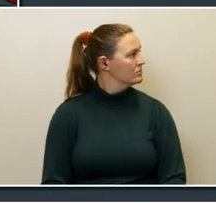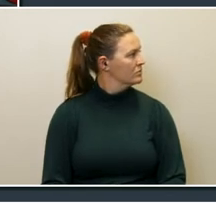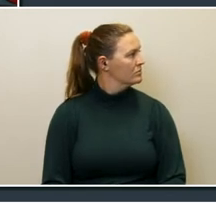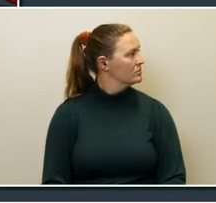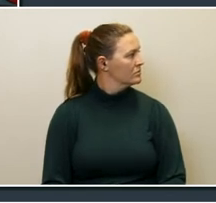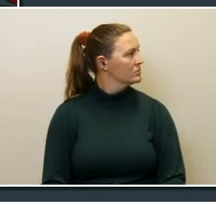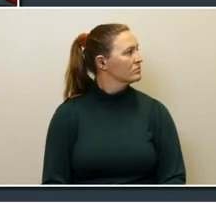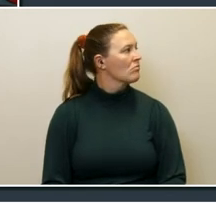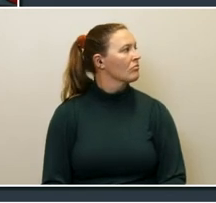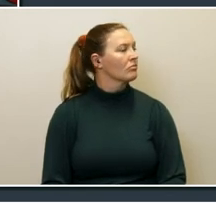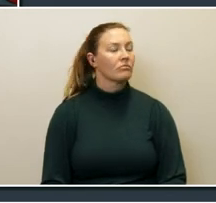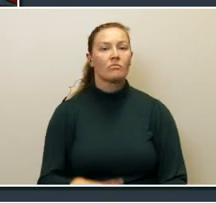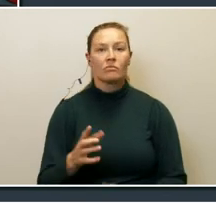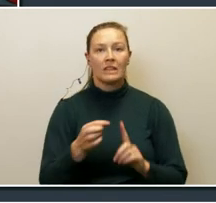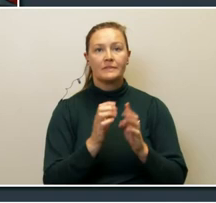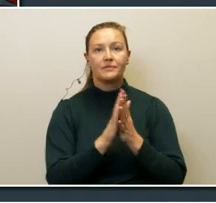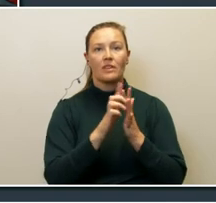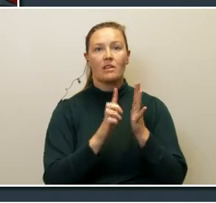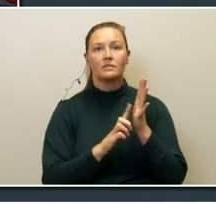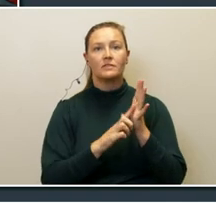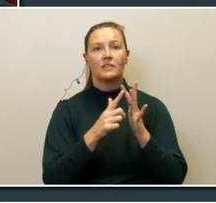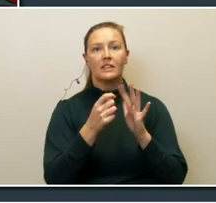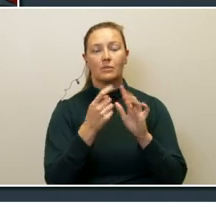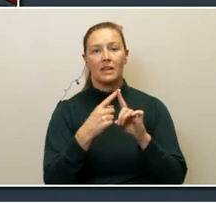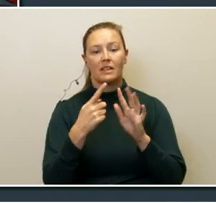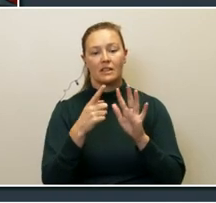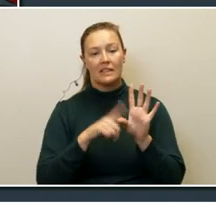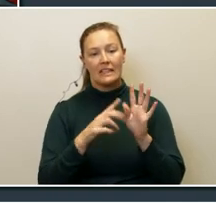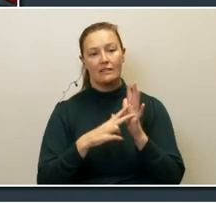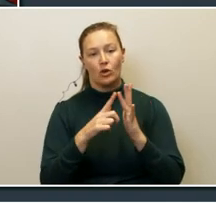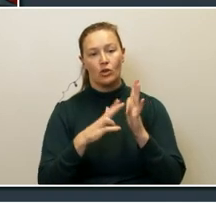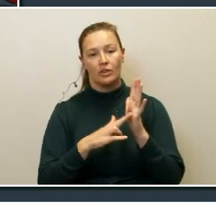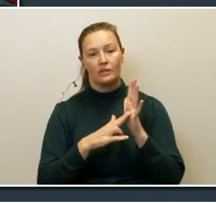going to get it down. I'd like to invite Philip and Yvonne Coonrod up to present, please.